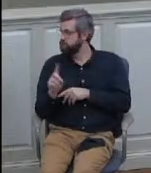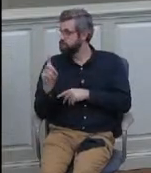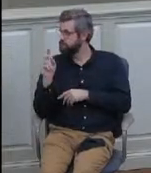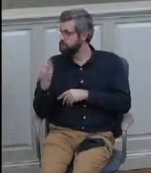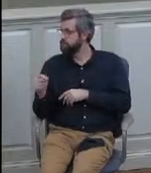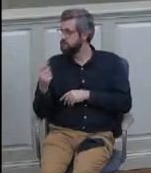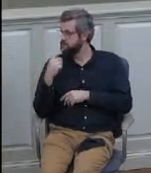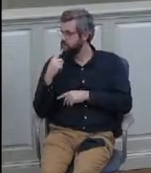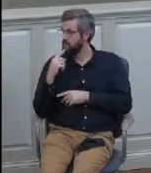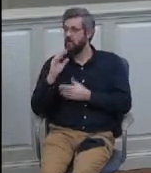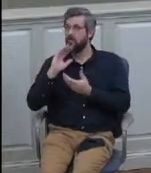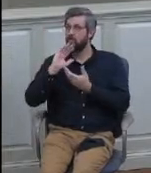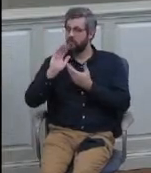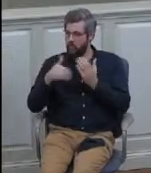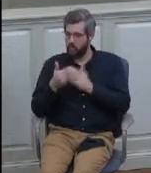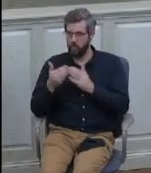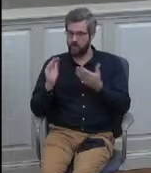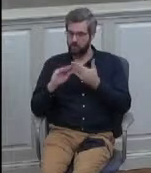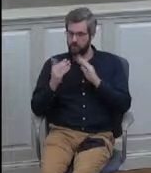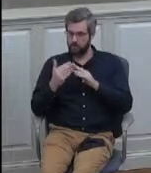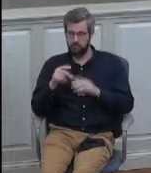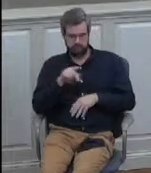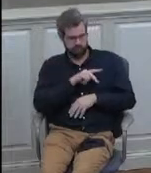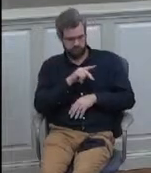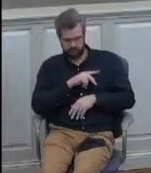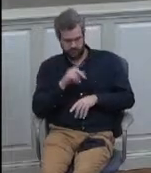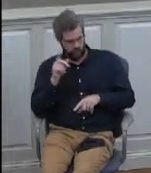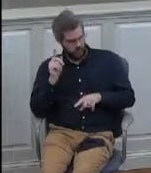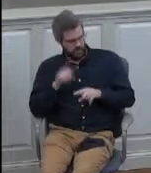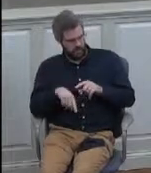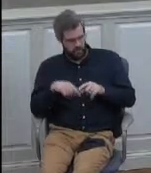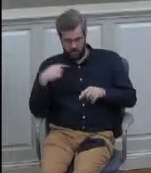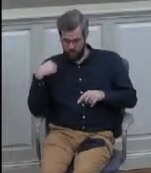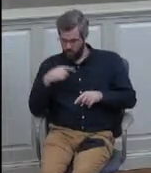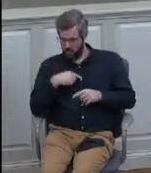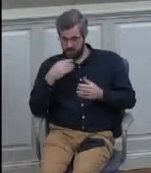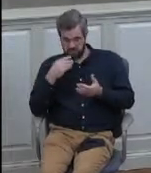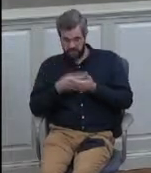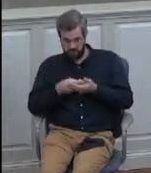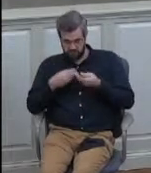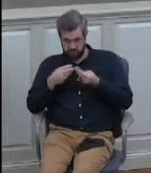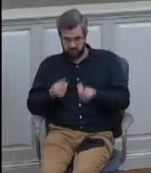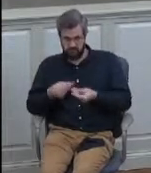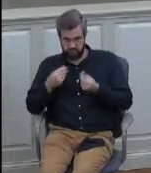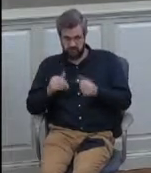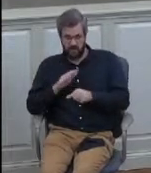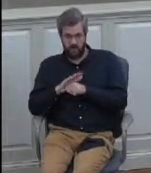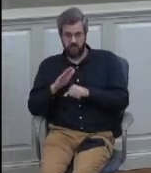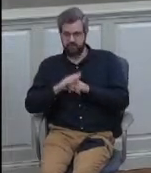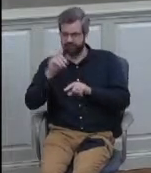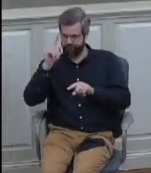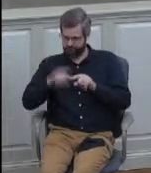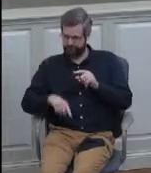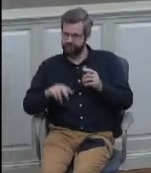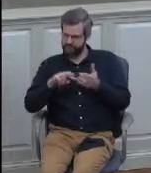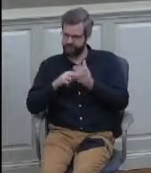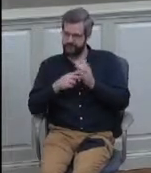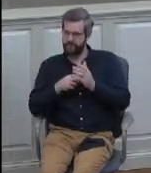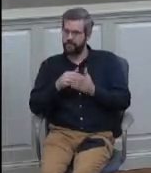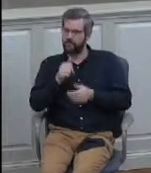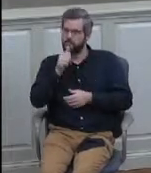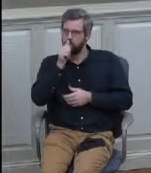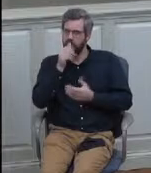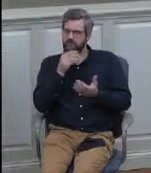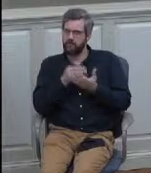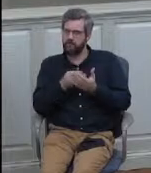entire community. We can't finance it ourselves. It's going to take some private funds in here